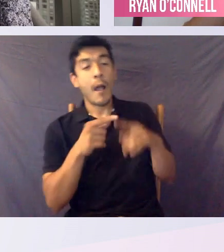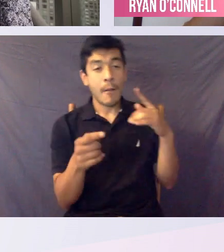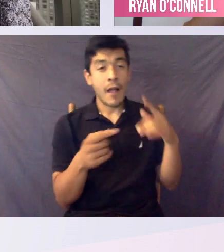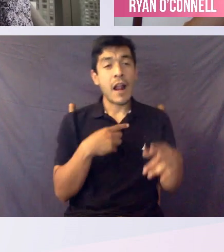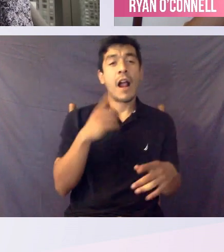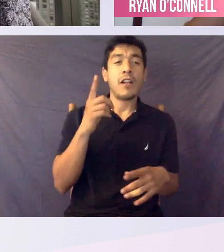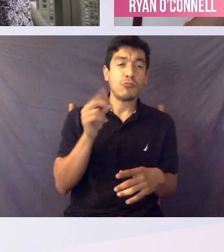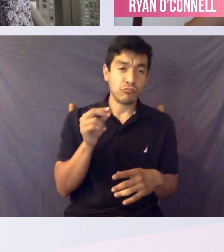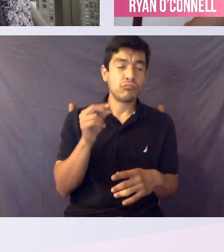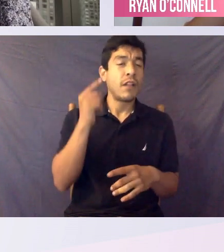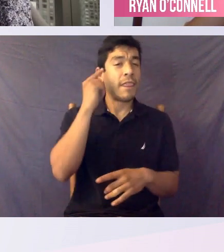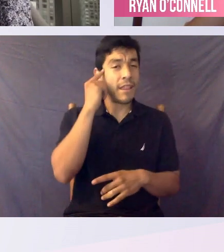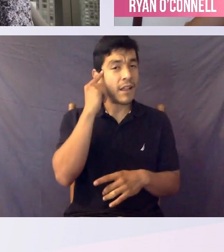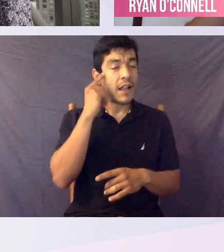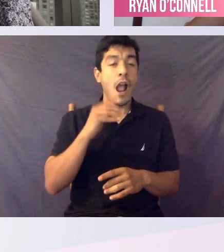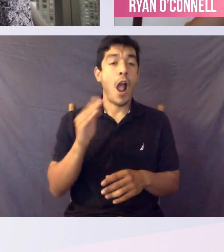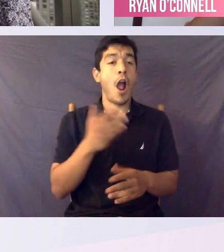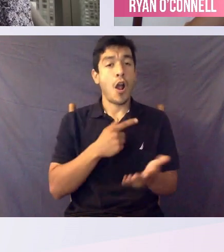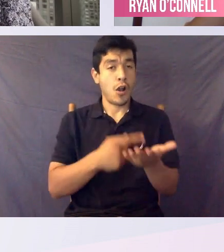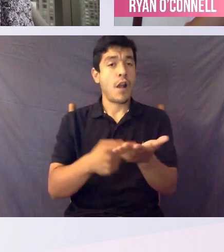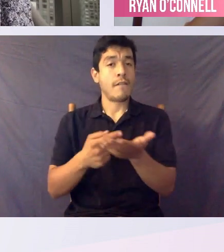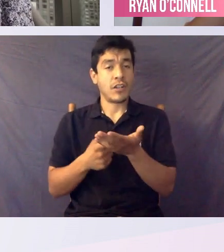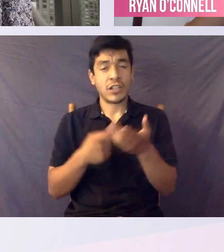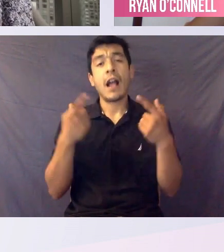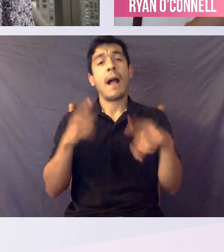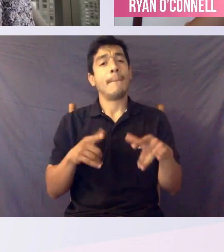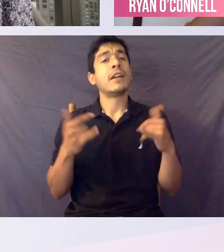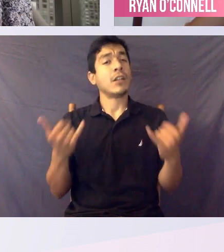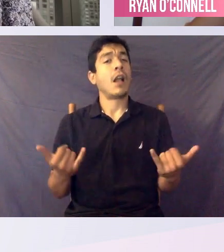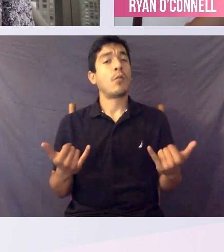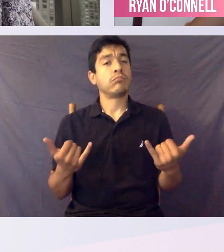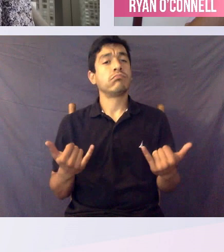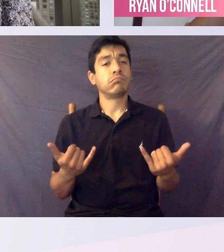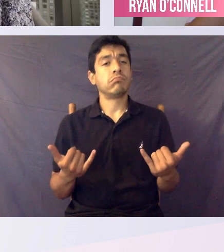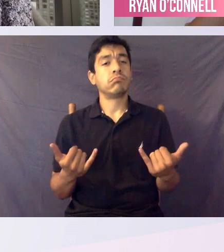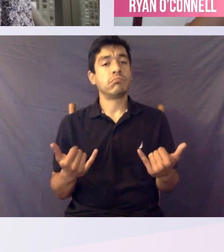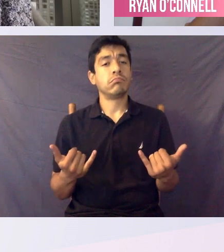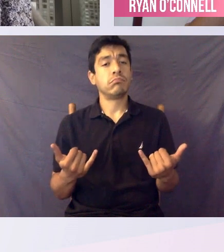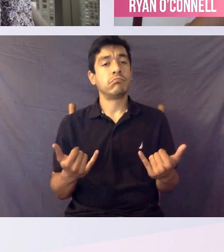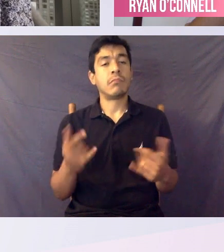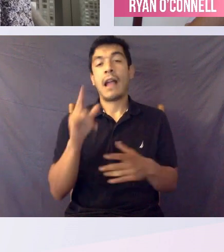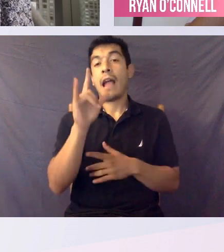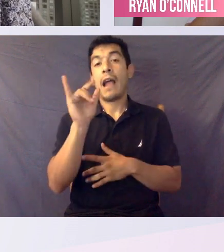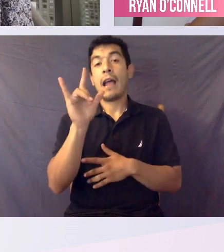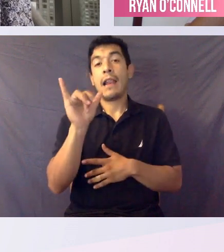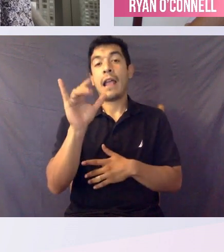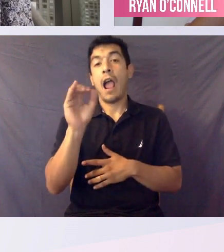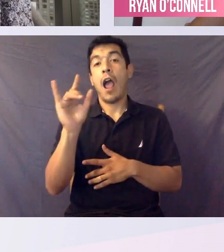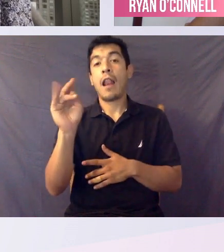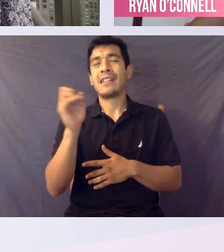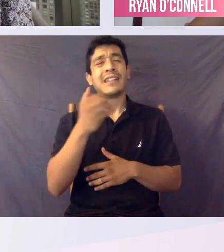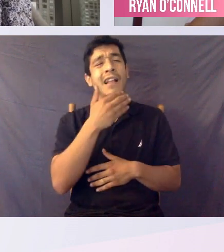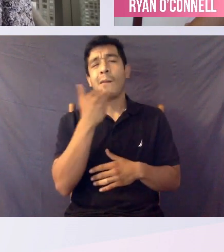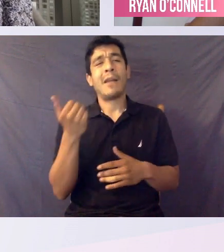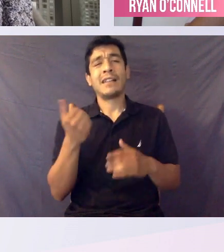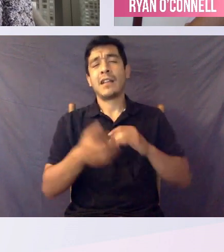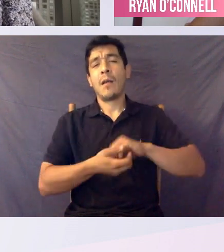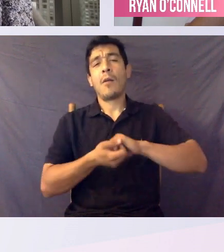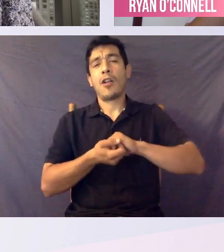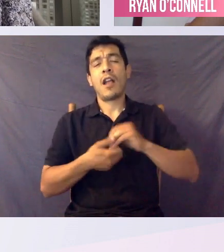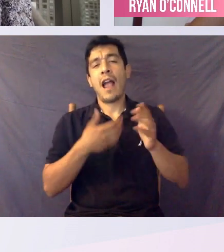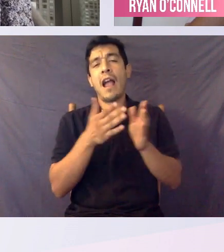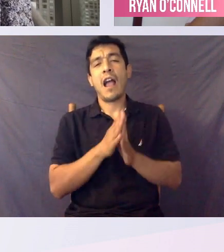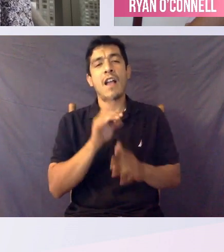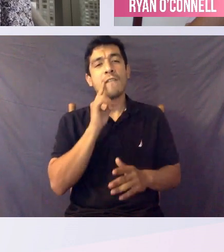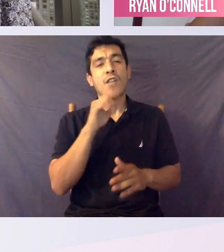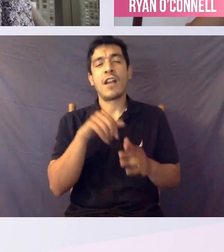least these conversations are happening now. And I know, like, I mean, Lily Collins is the best ally I could ask for in a scene partner.